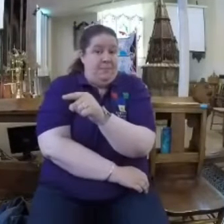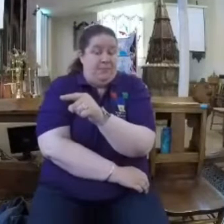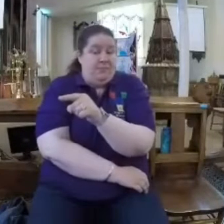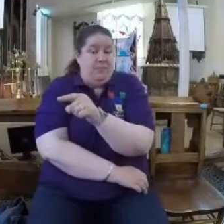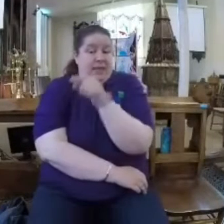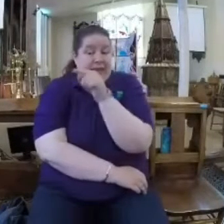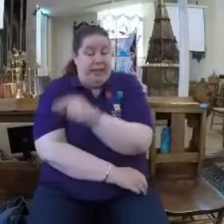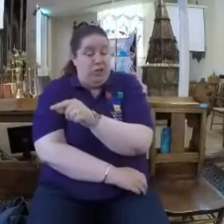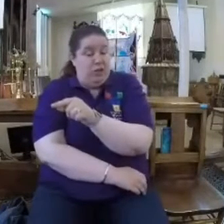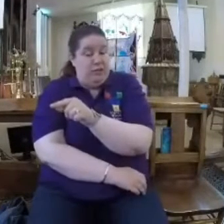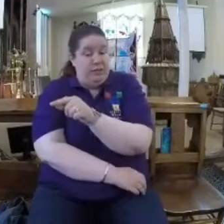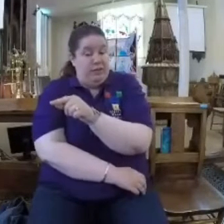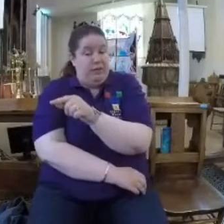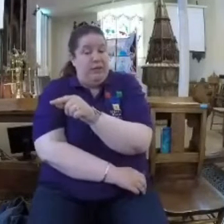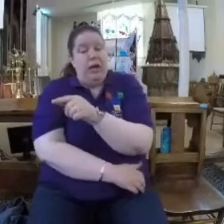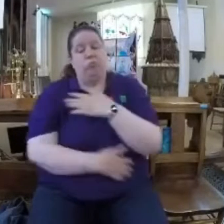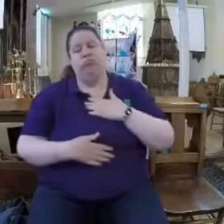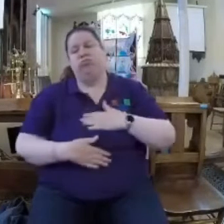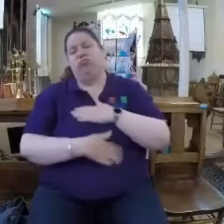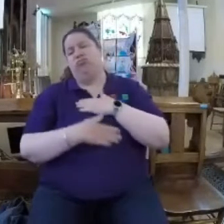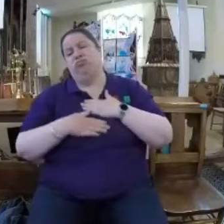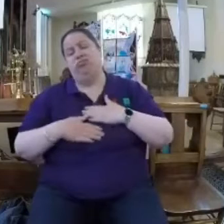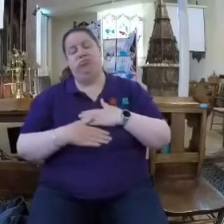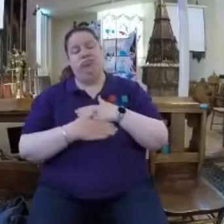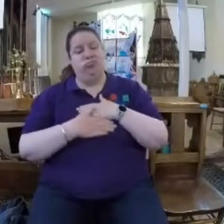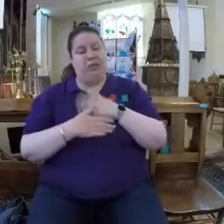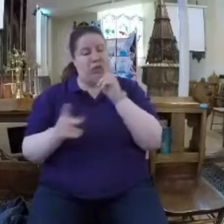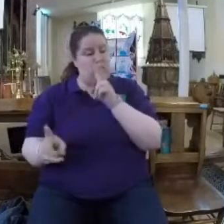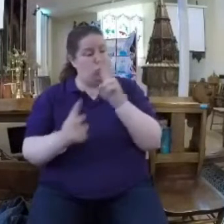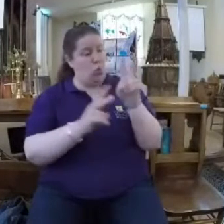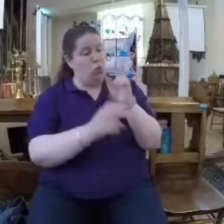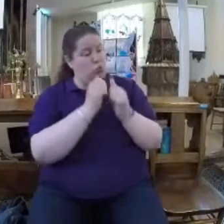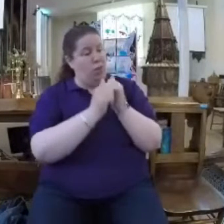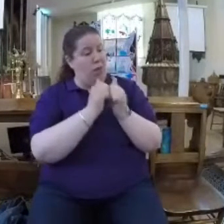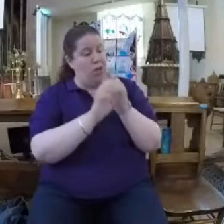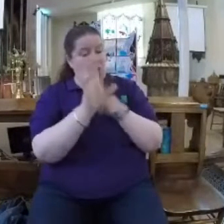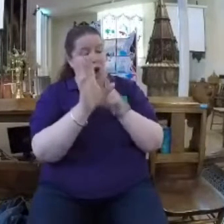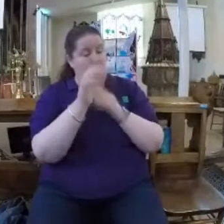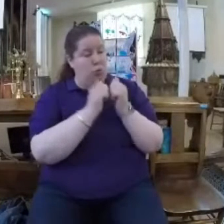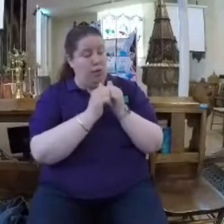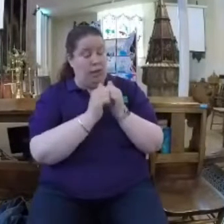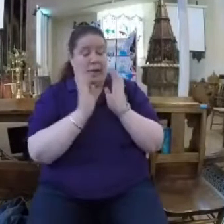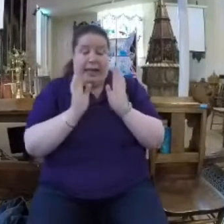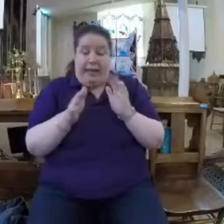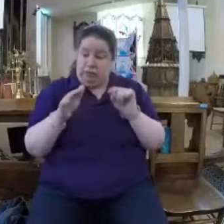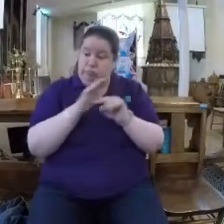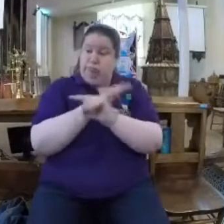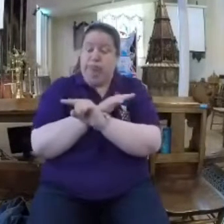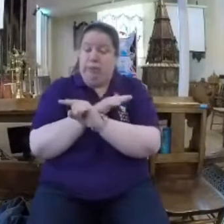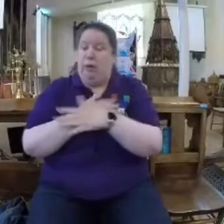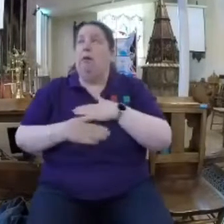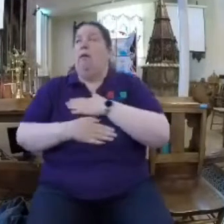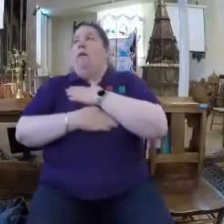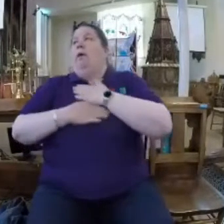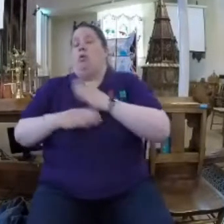how Joseph was overcome with emotion at the sight of his brother Benjamin. He had to leave and to let out